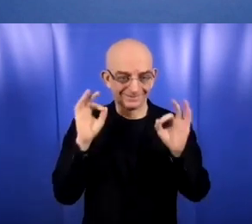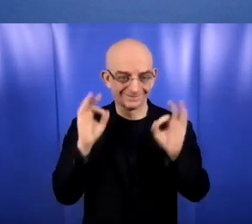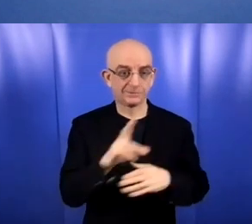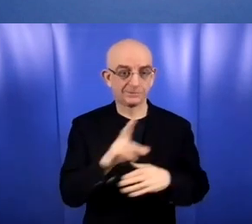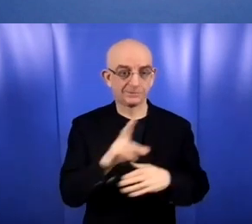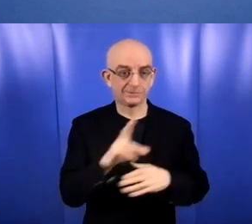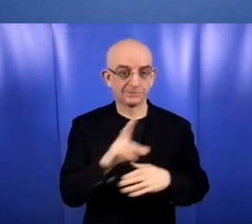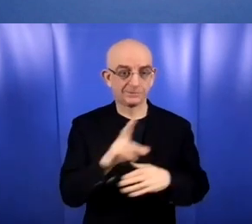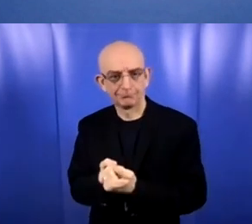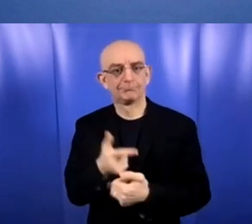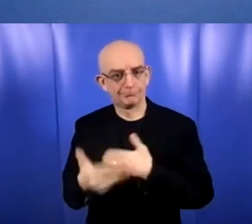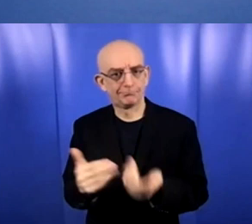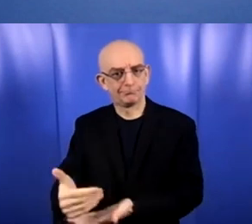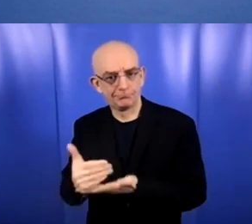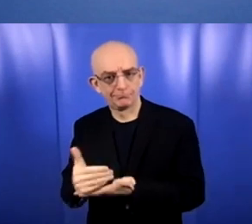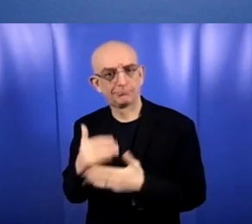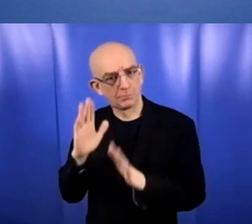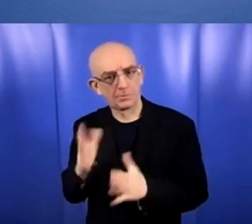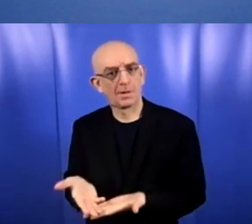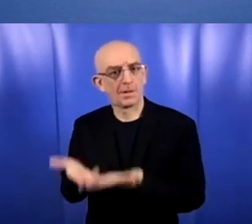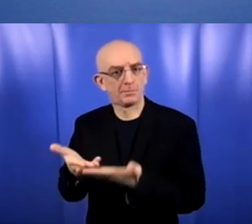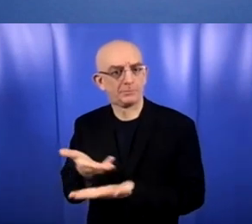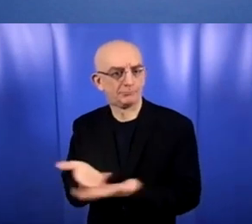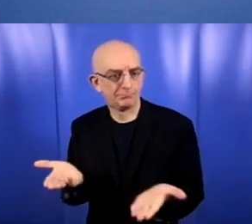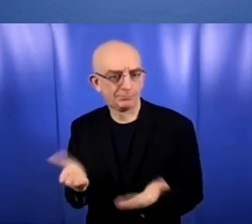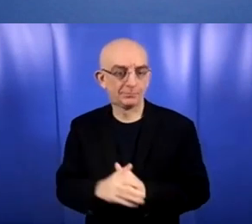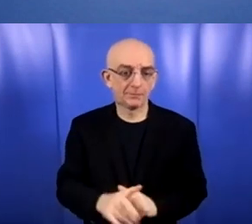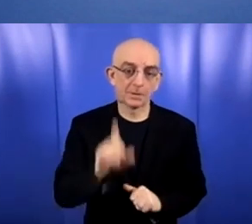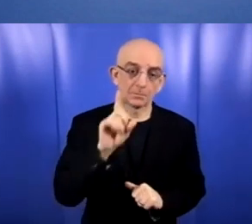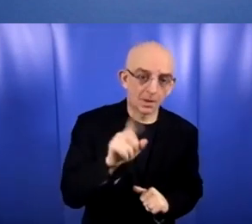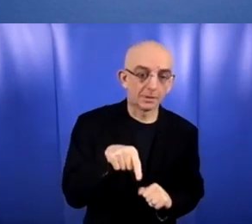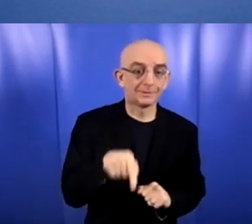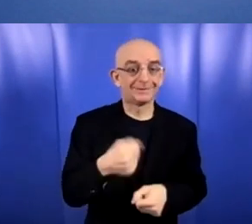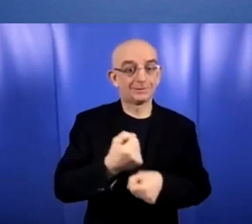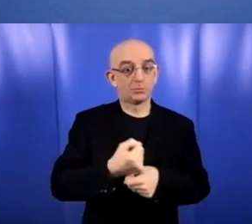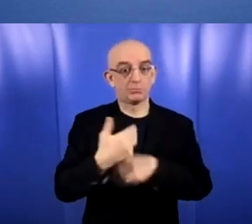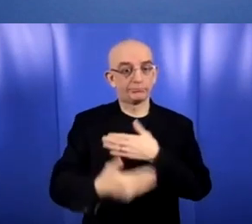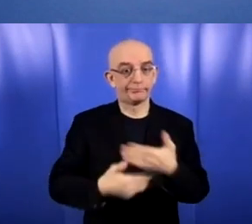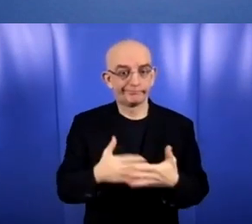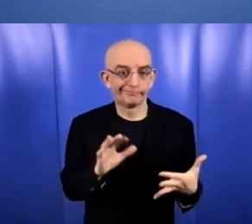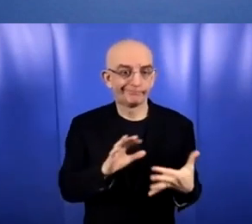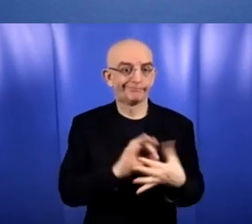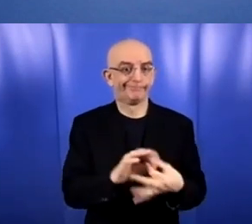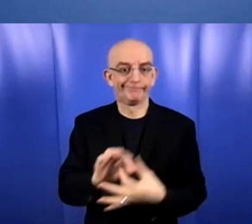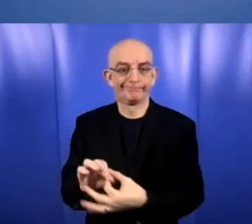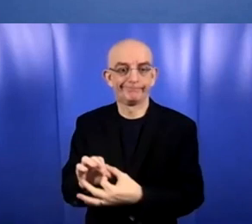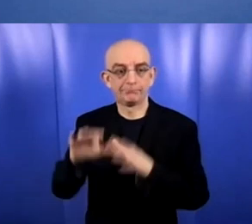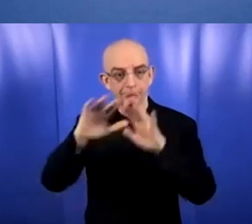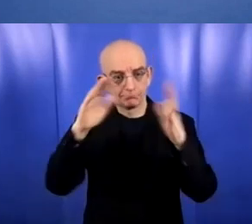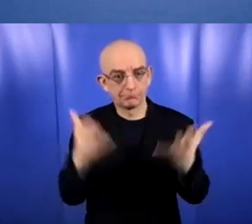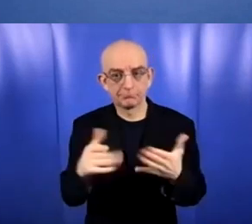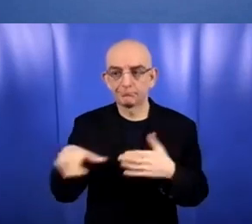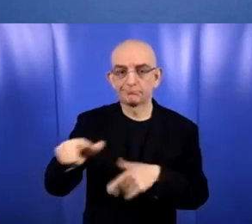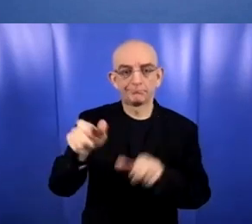UNHCR will also facilitate access by other parts of that society that is doing